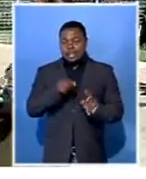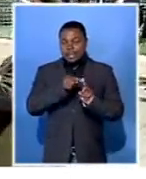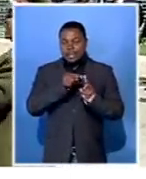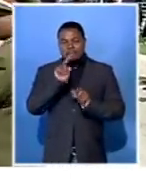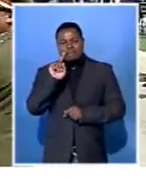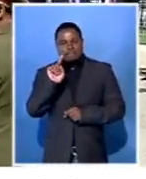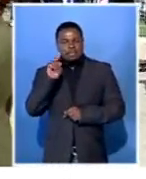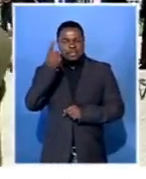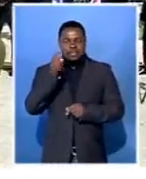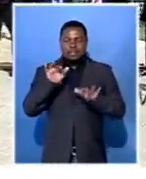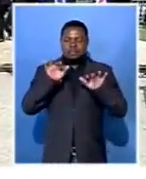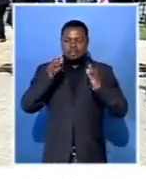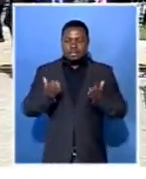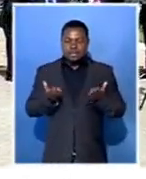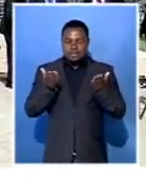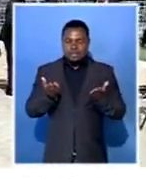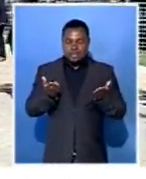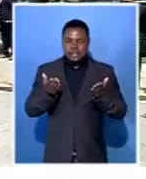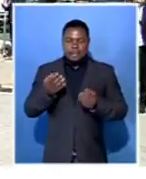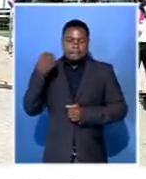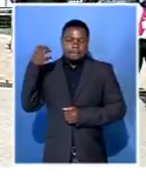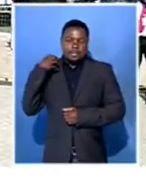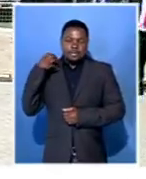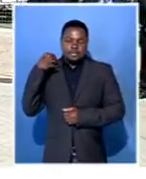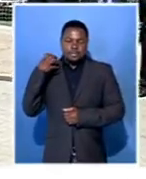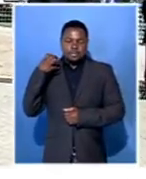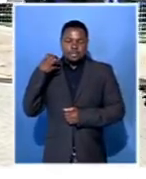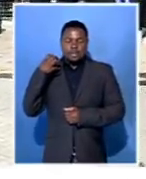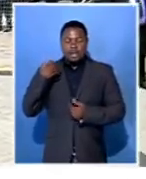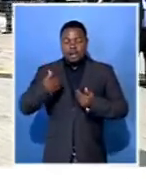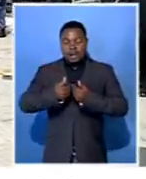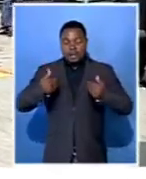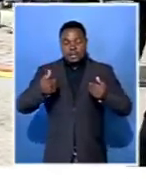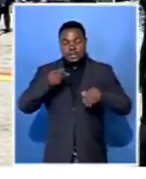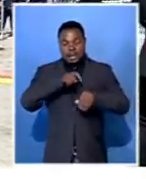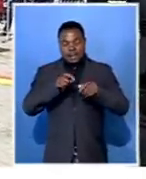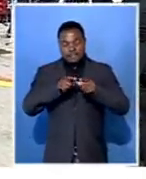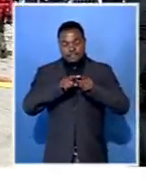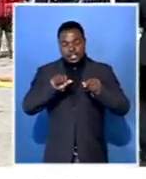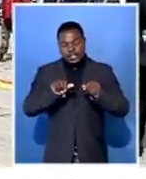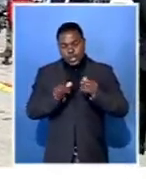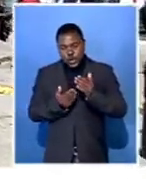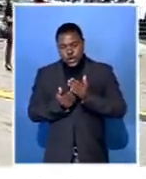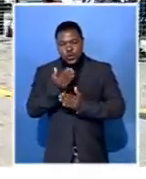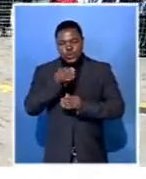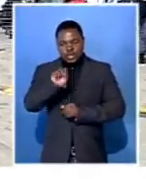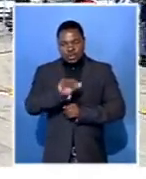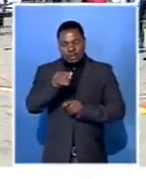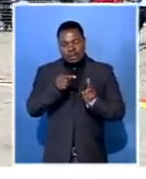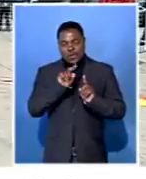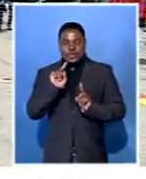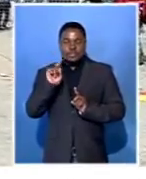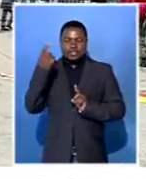first public service minister after the apartheid era, Dr.